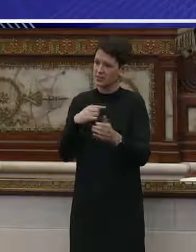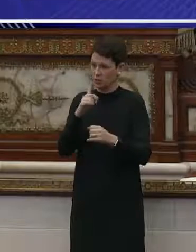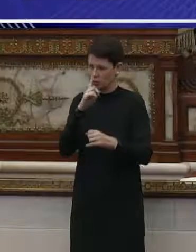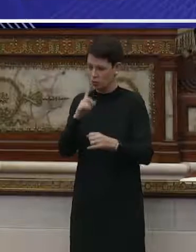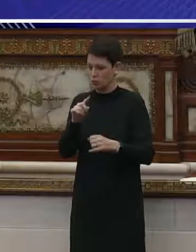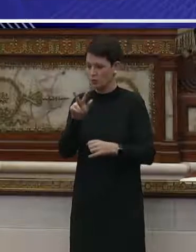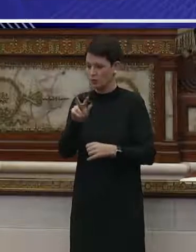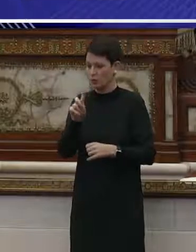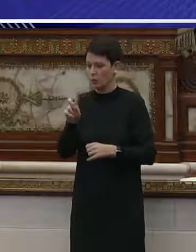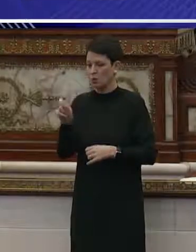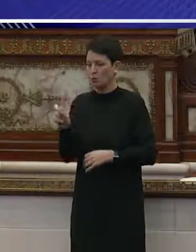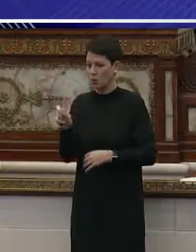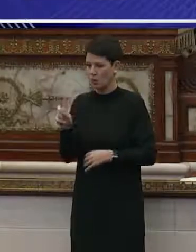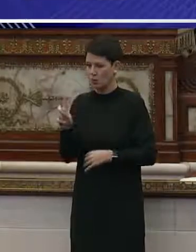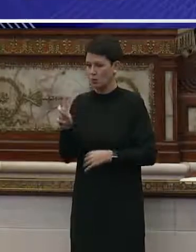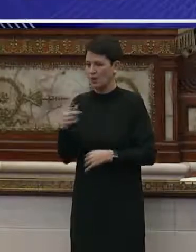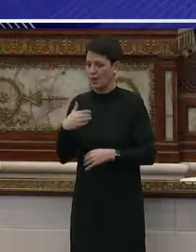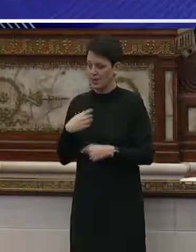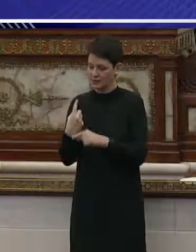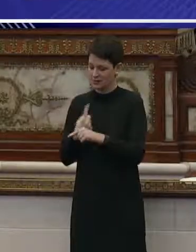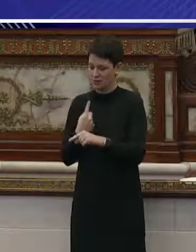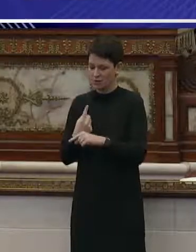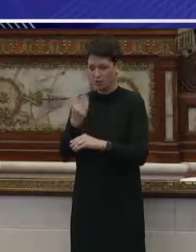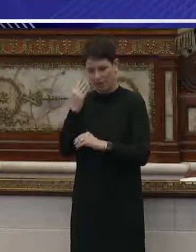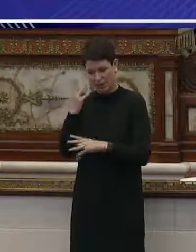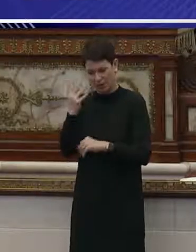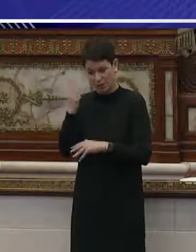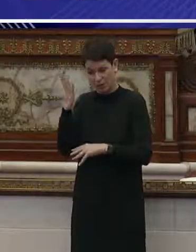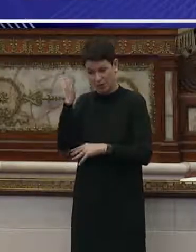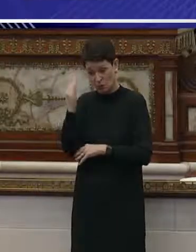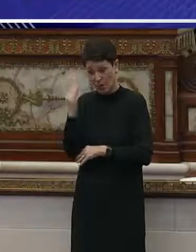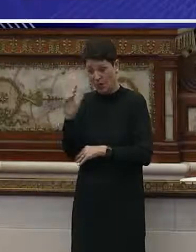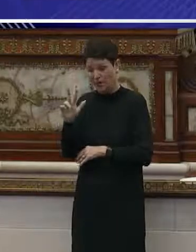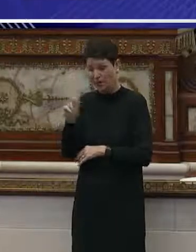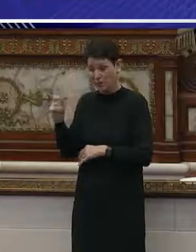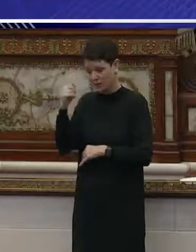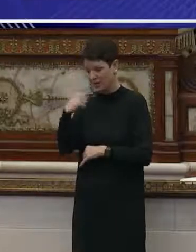that the 311 has the proper information, because they're letting people